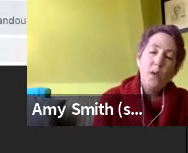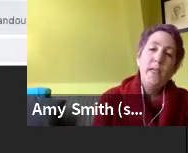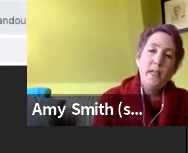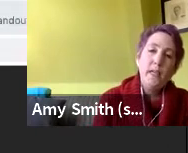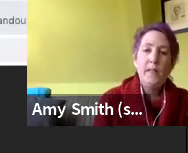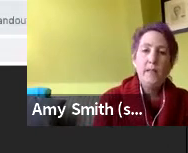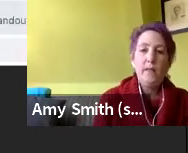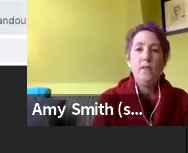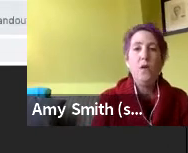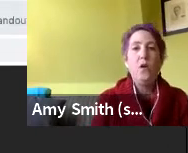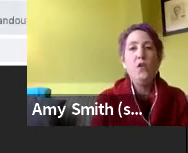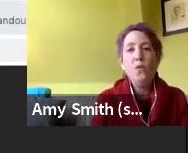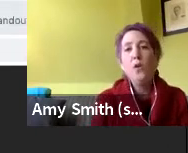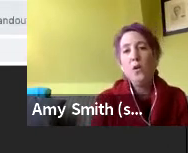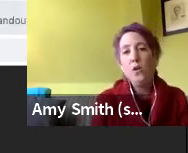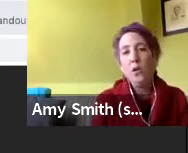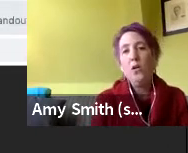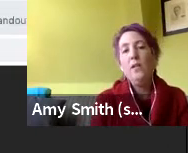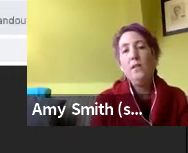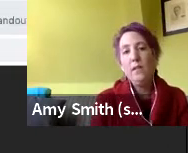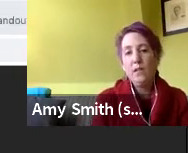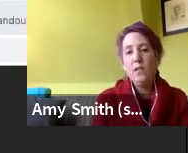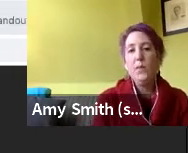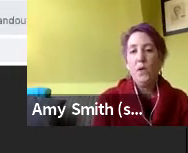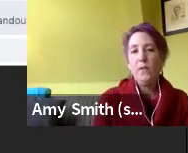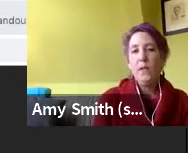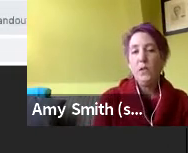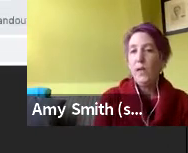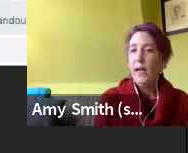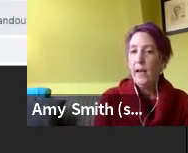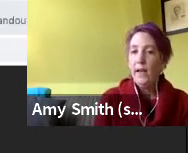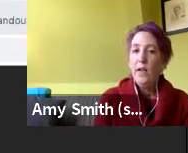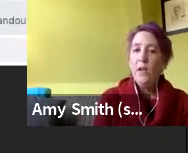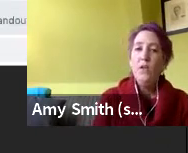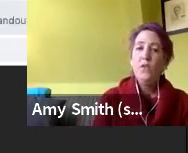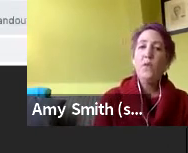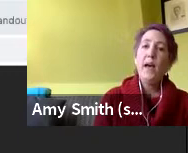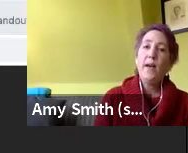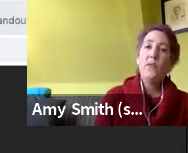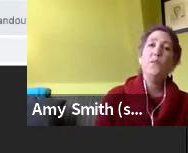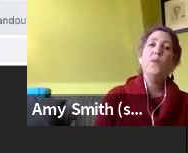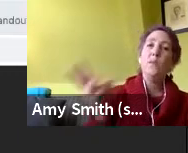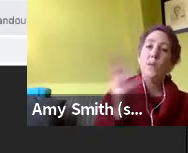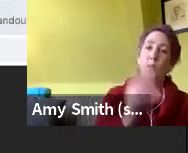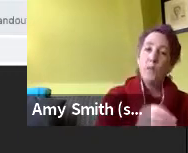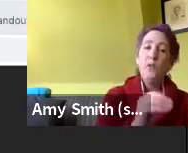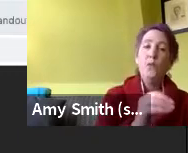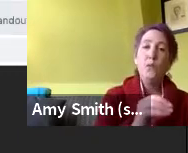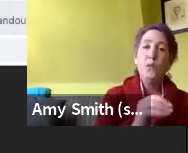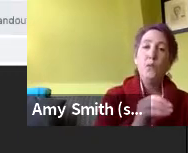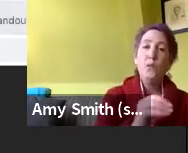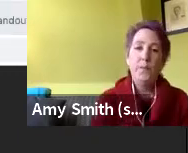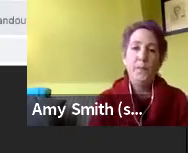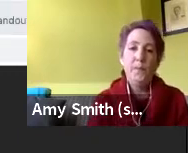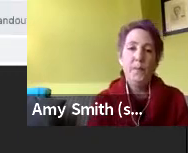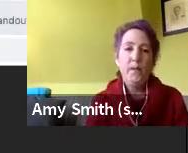employee expenses are no longer deductible on Schedule A, so you have to put them on Schedule C.